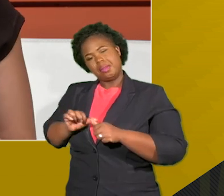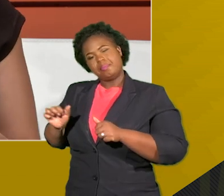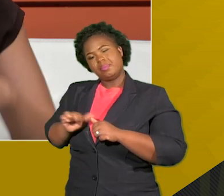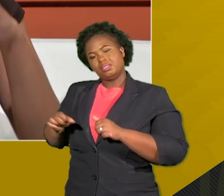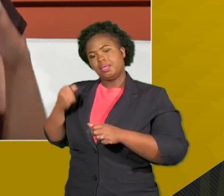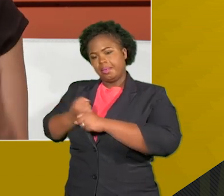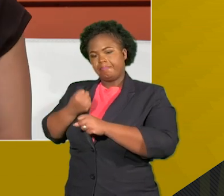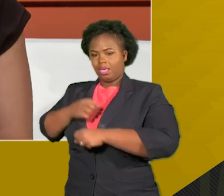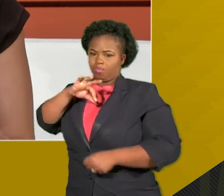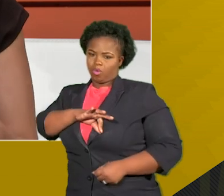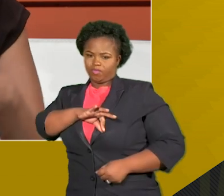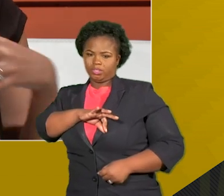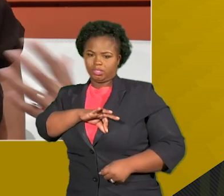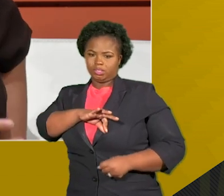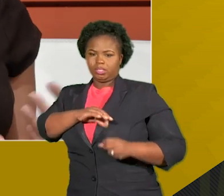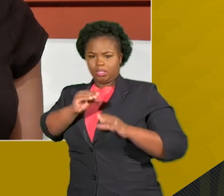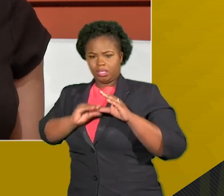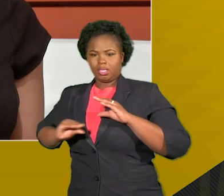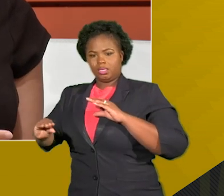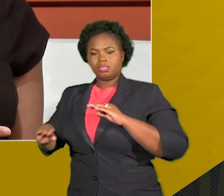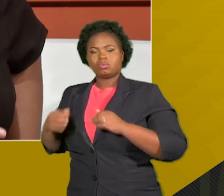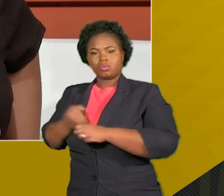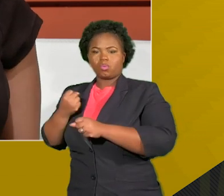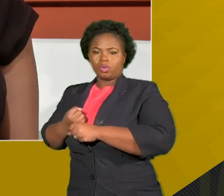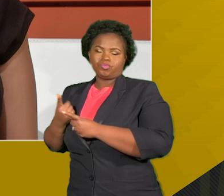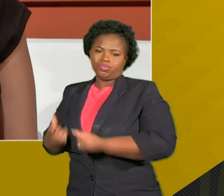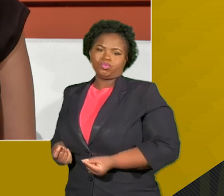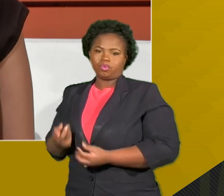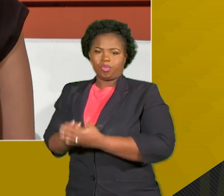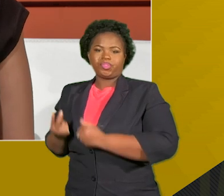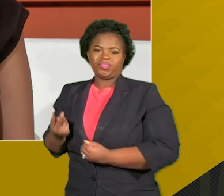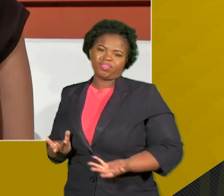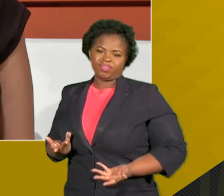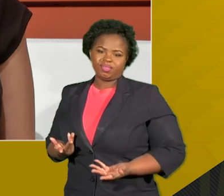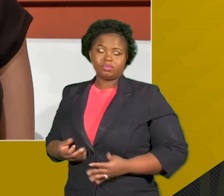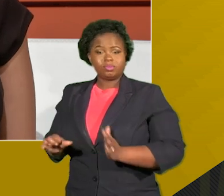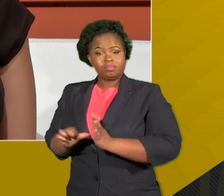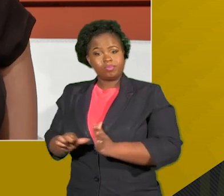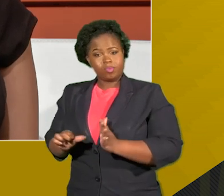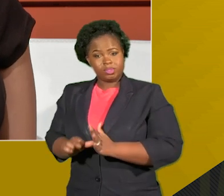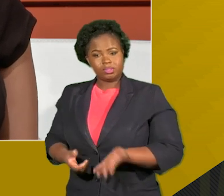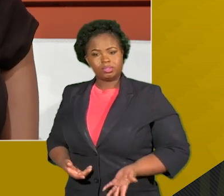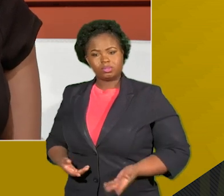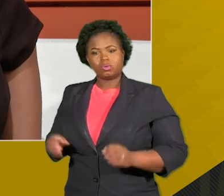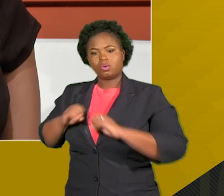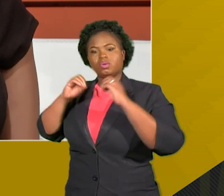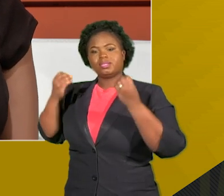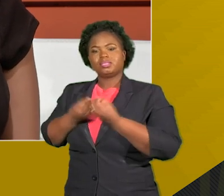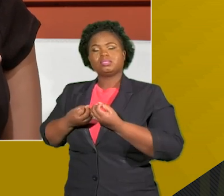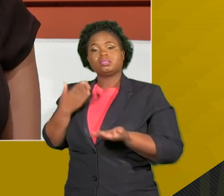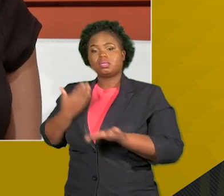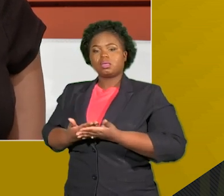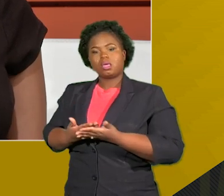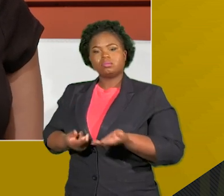makes profit and the proceeds then will do the work that I do. So for me, that's really important, having an organization that can